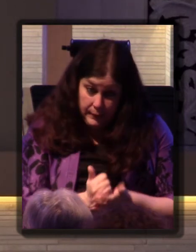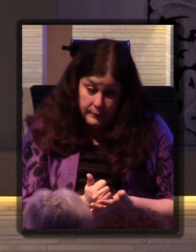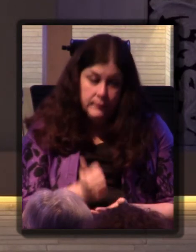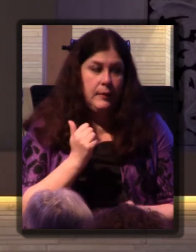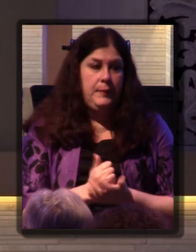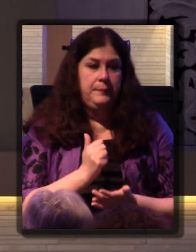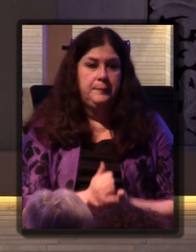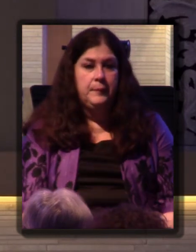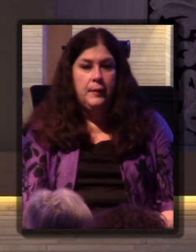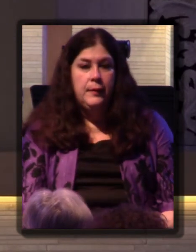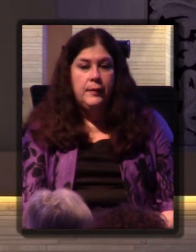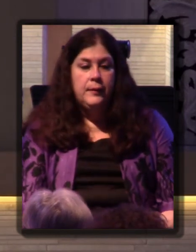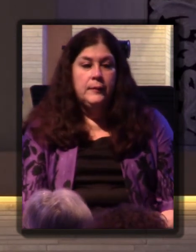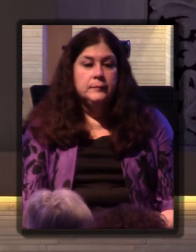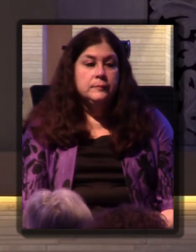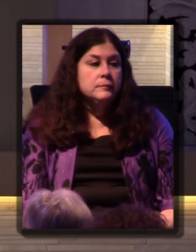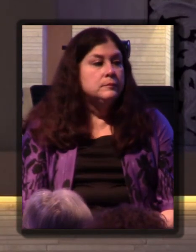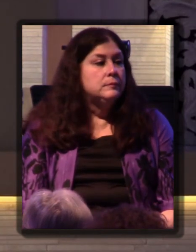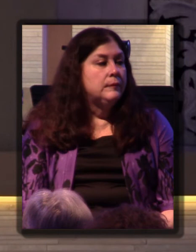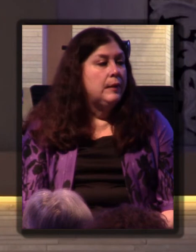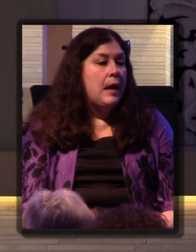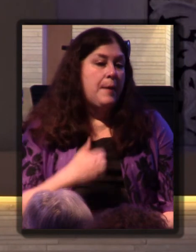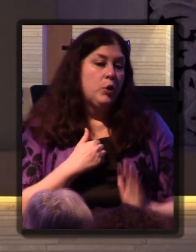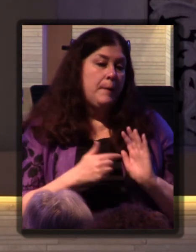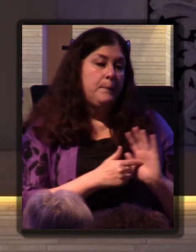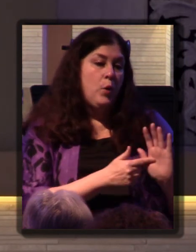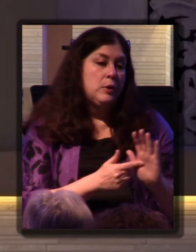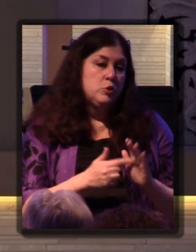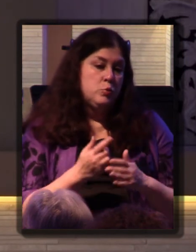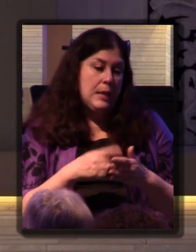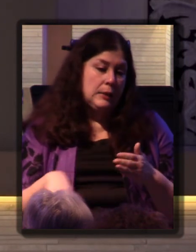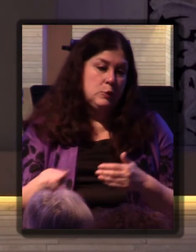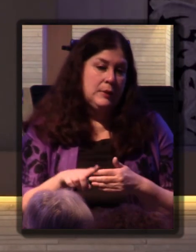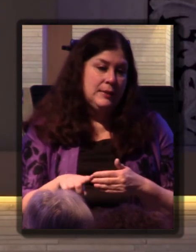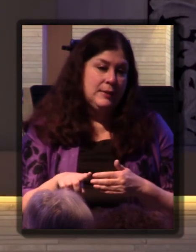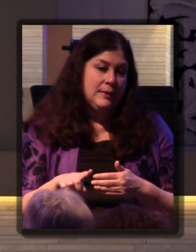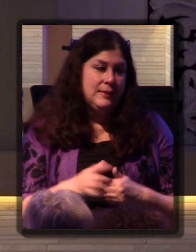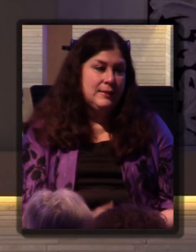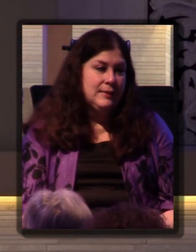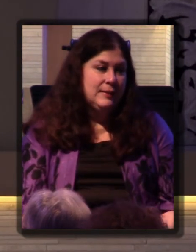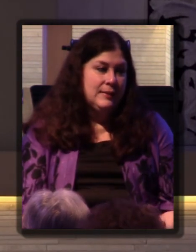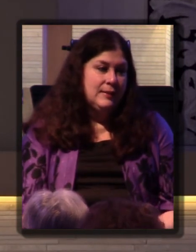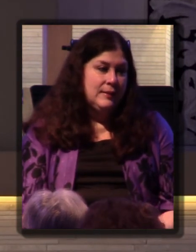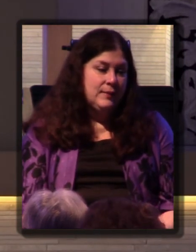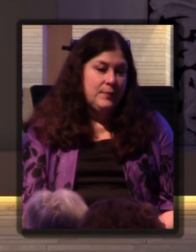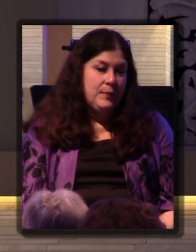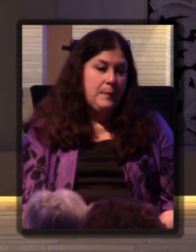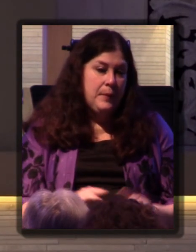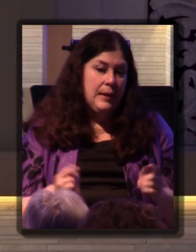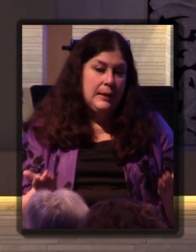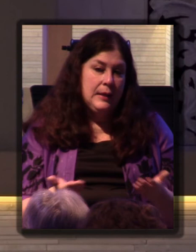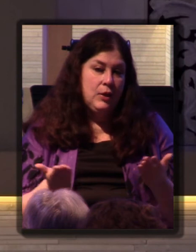for. Amen? Amen. I'm going to do point two next week.